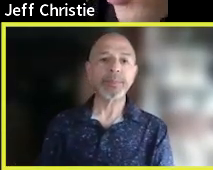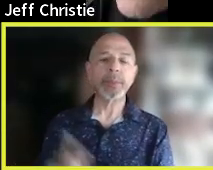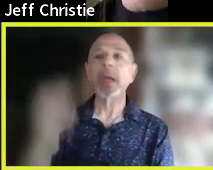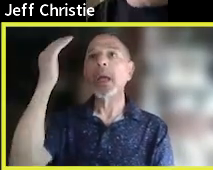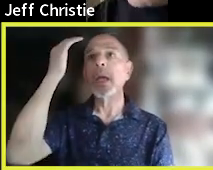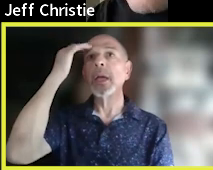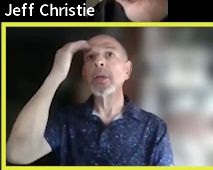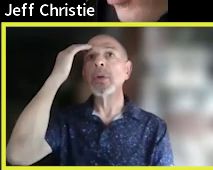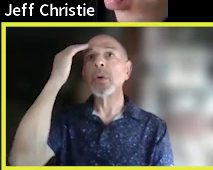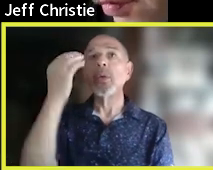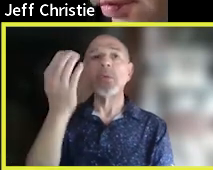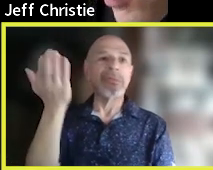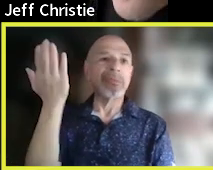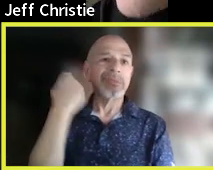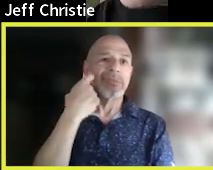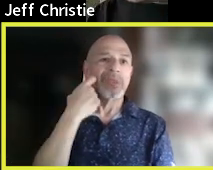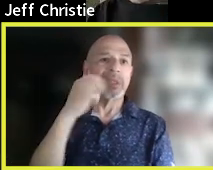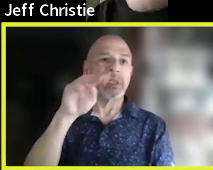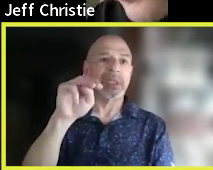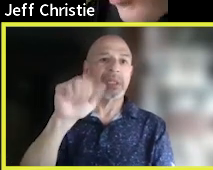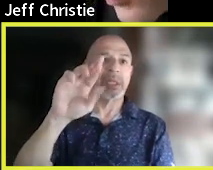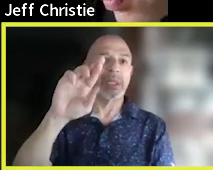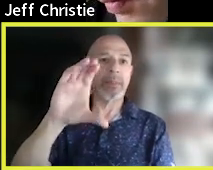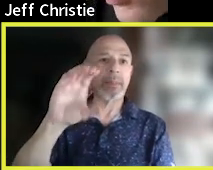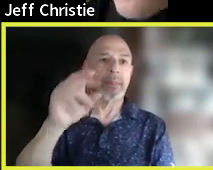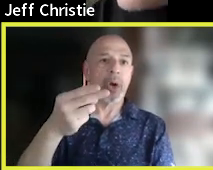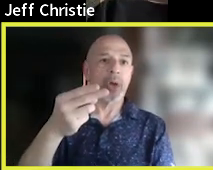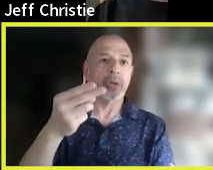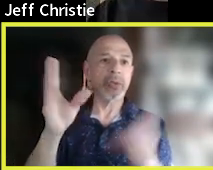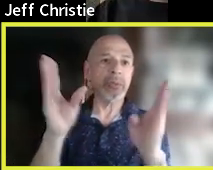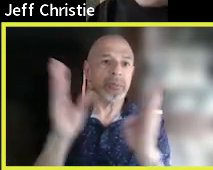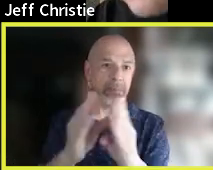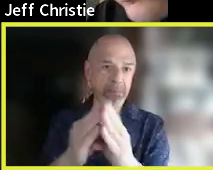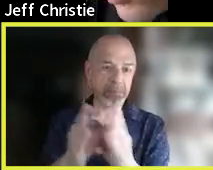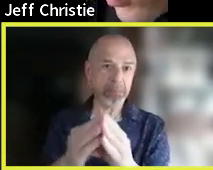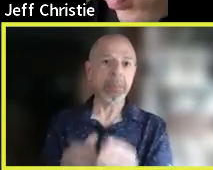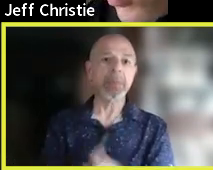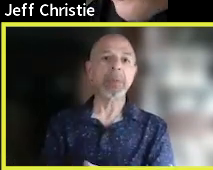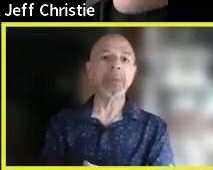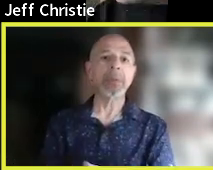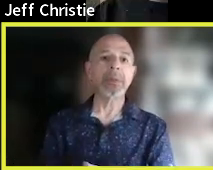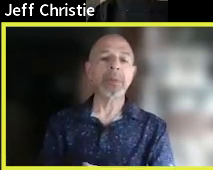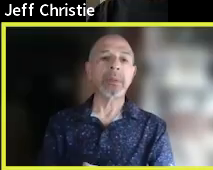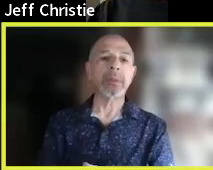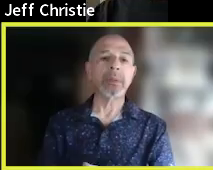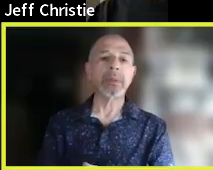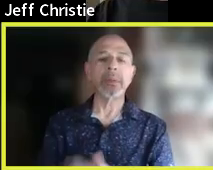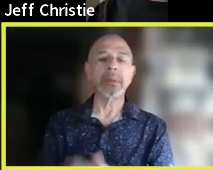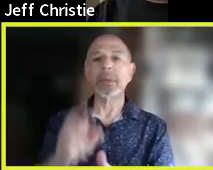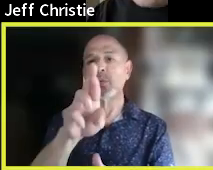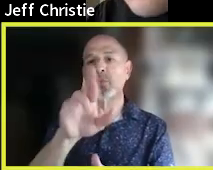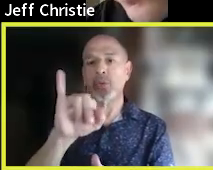that we had in March by RIPEN, and the Rhode Island